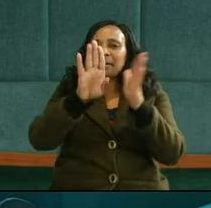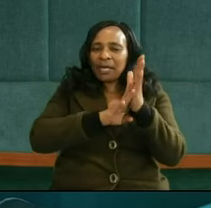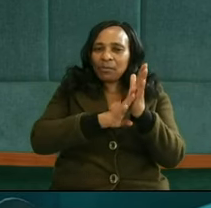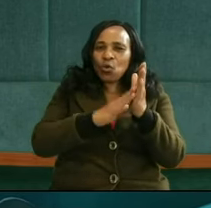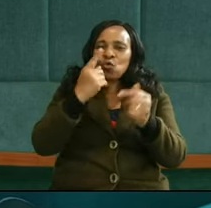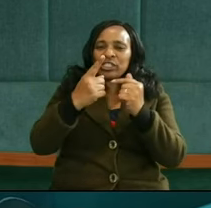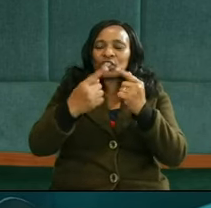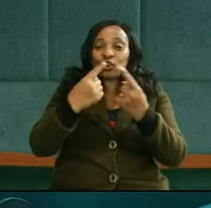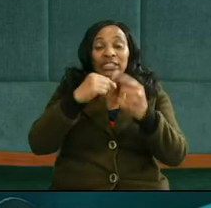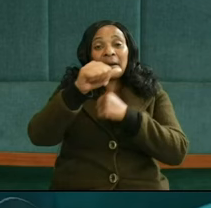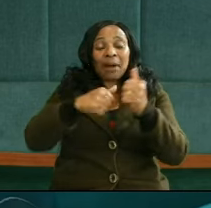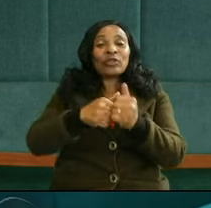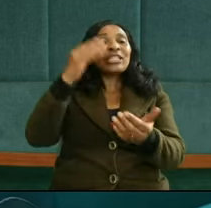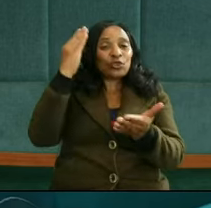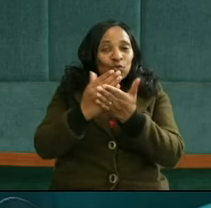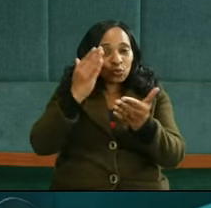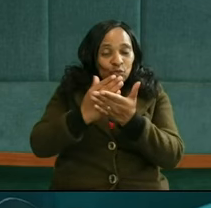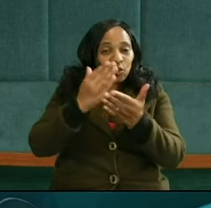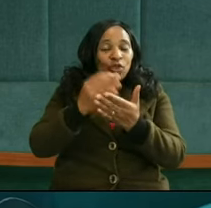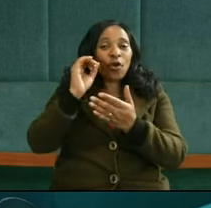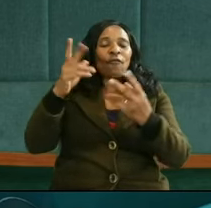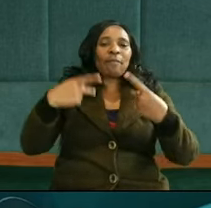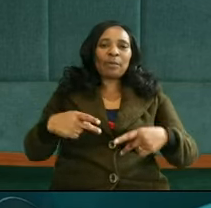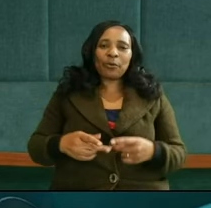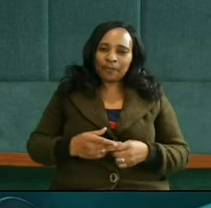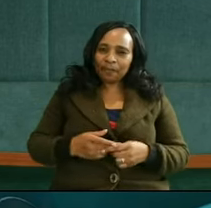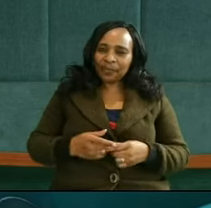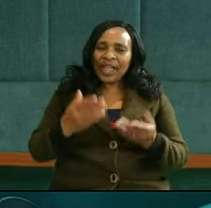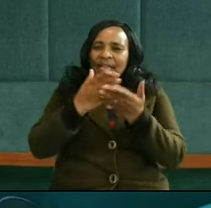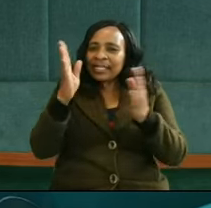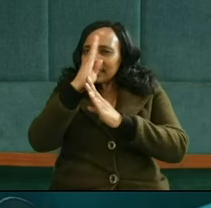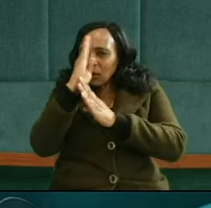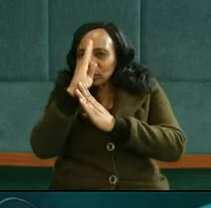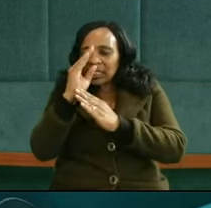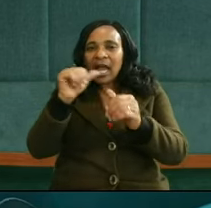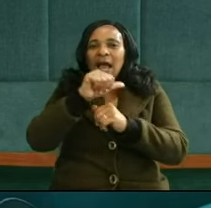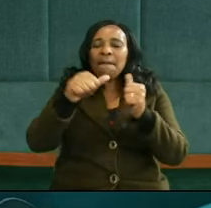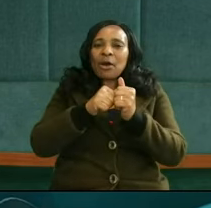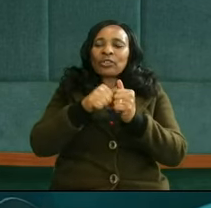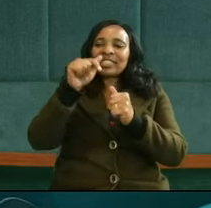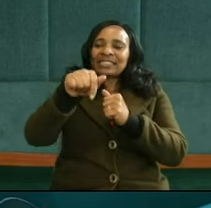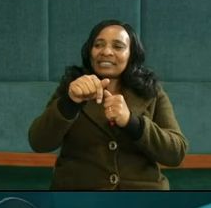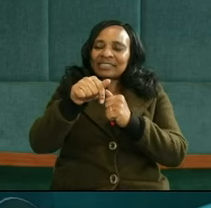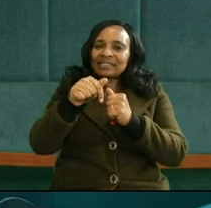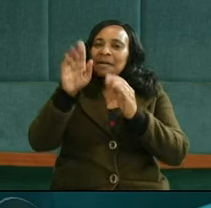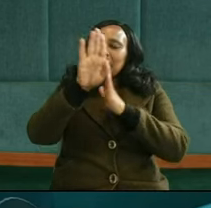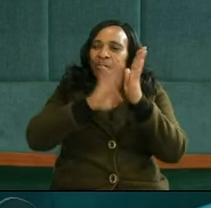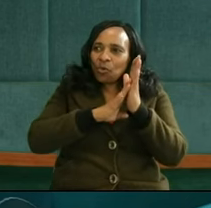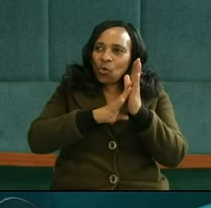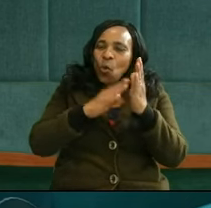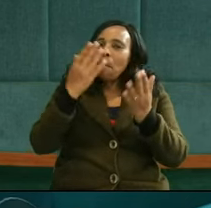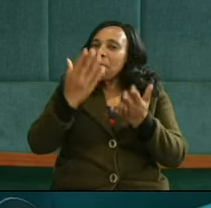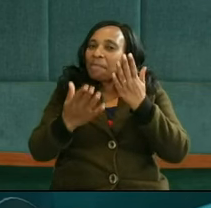places and the real people. If there was any doubt about the authenticity of the Bible and